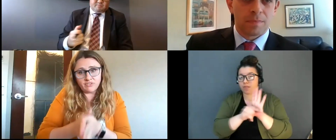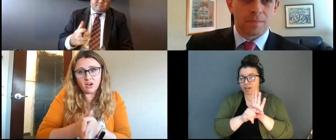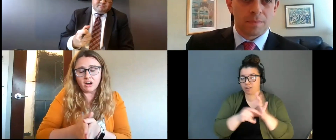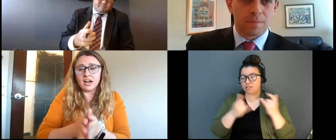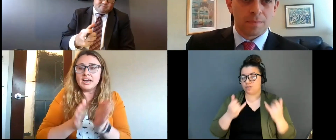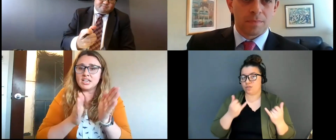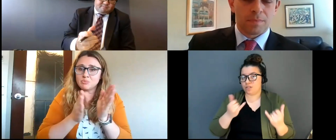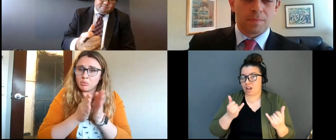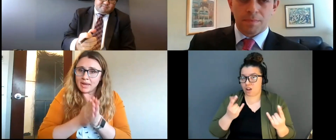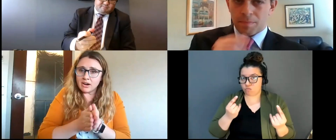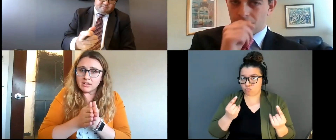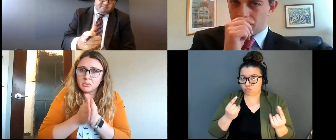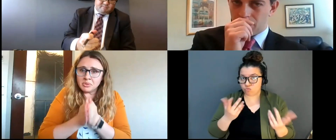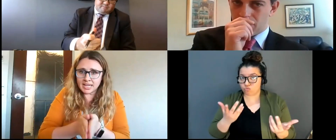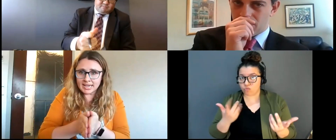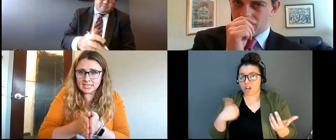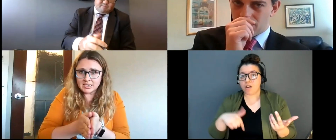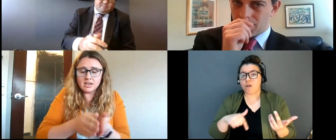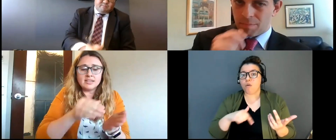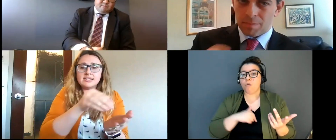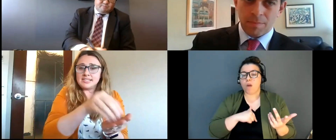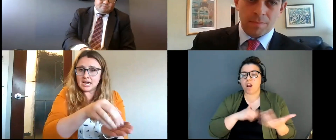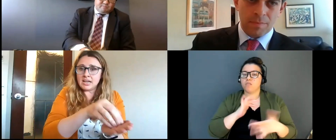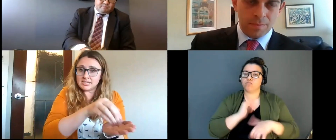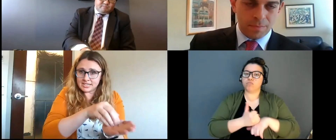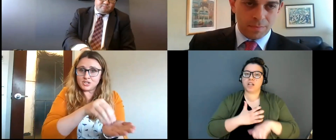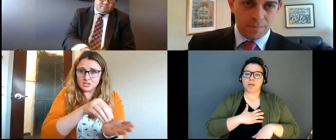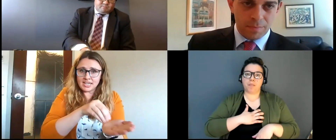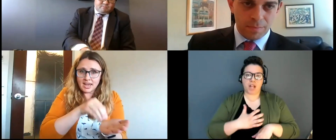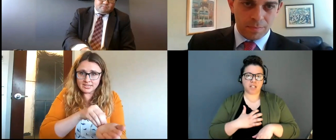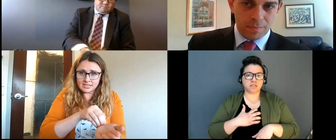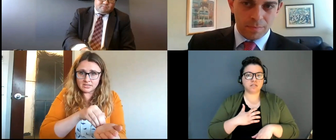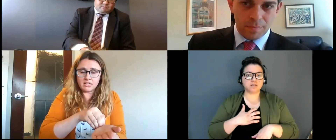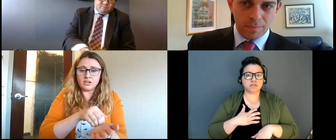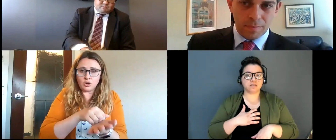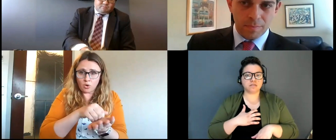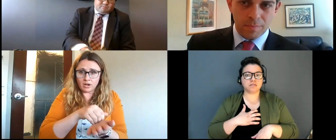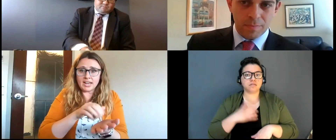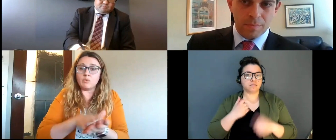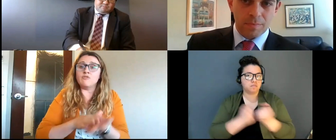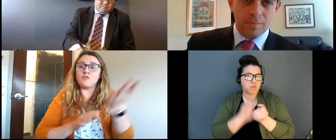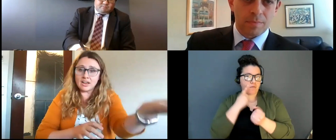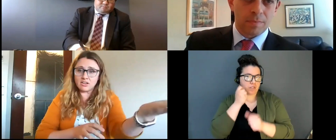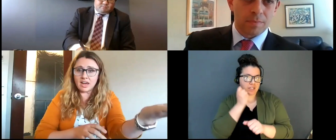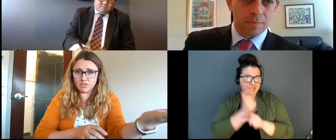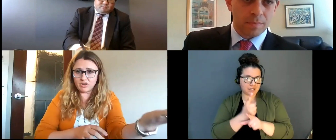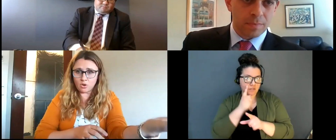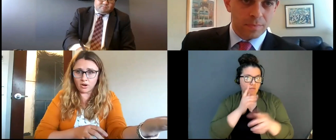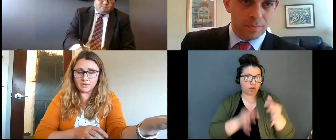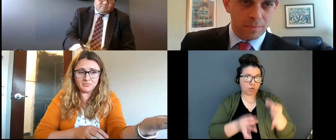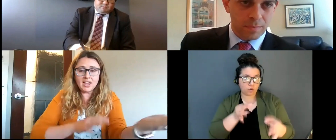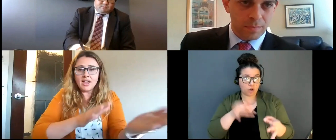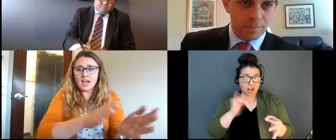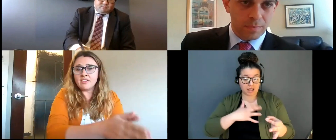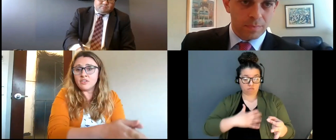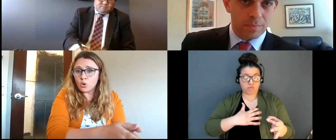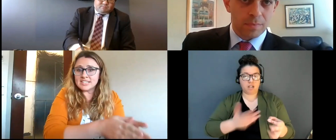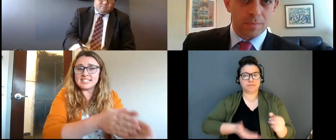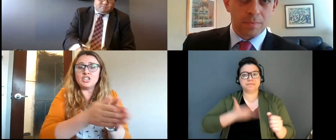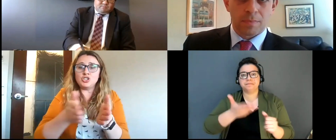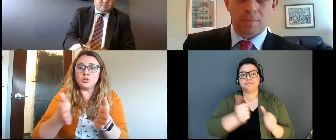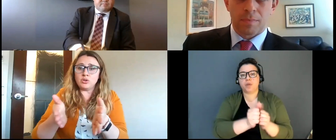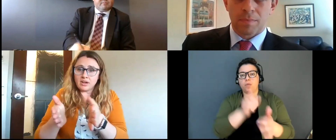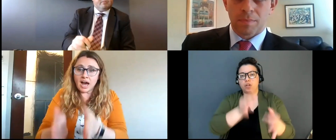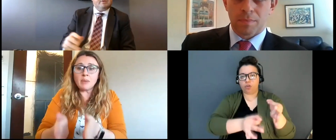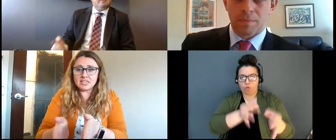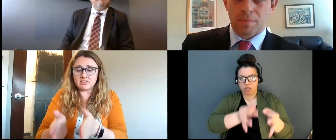done thus far is prepared a complaint stating sister's case in court, and we filed that with the court. And then the court